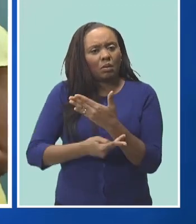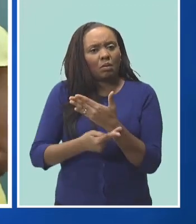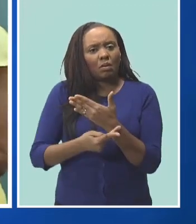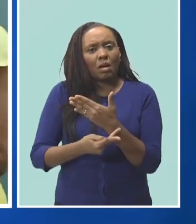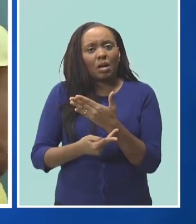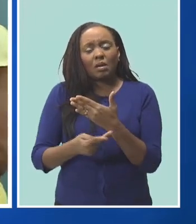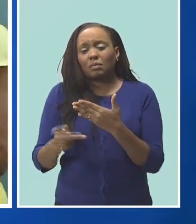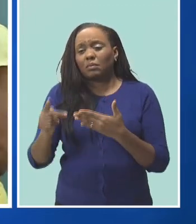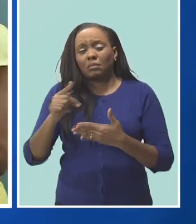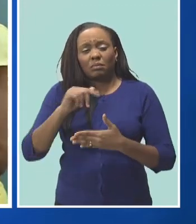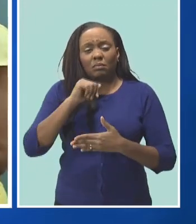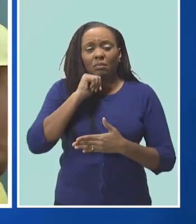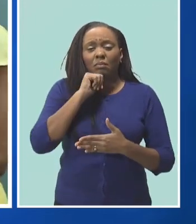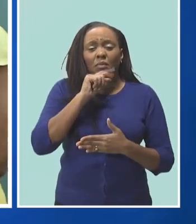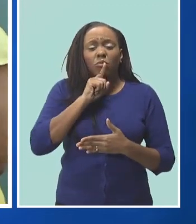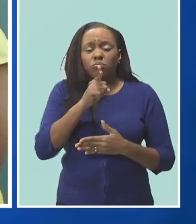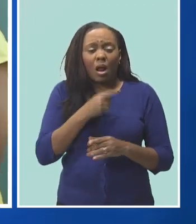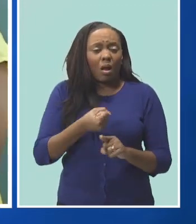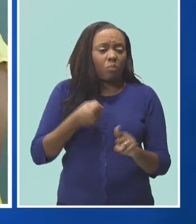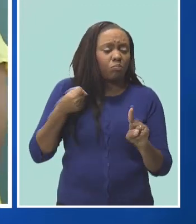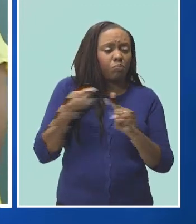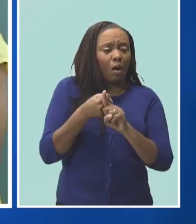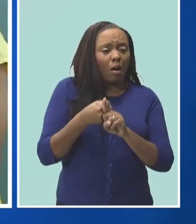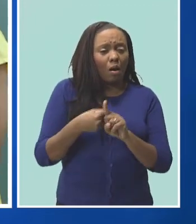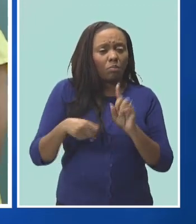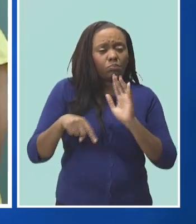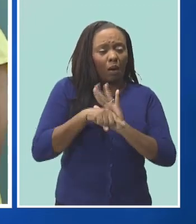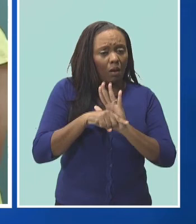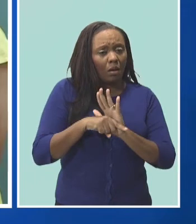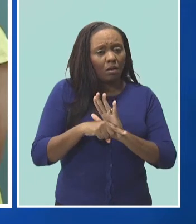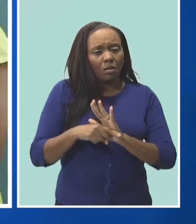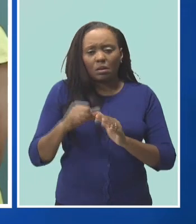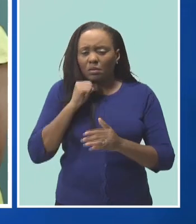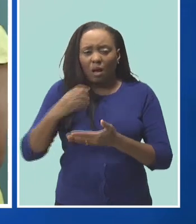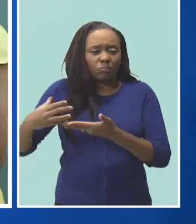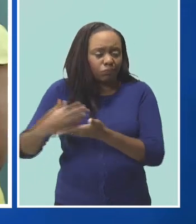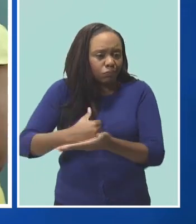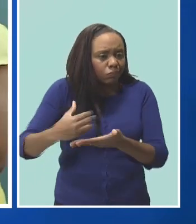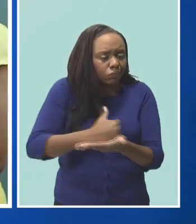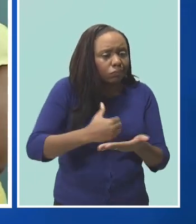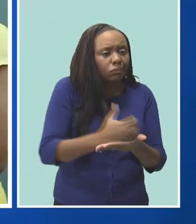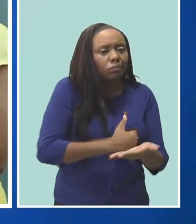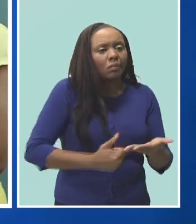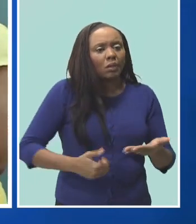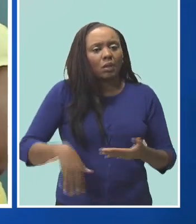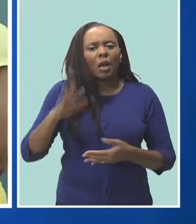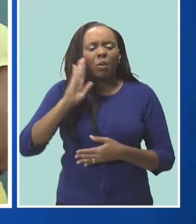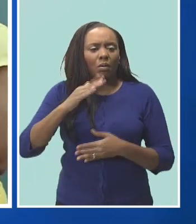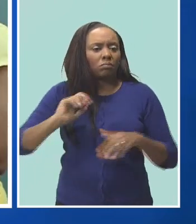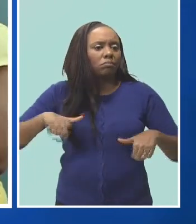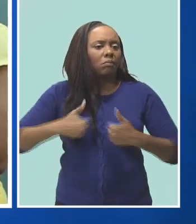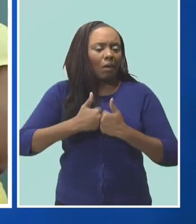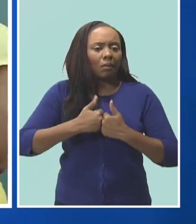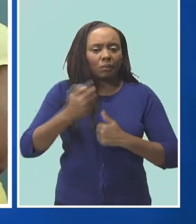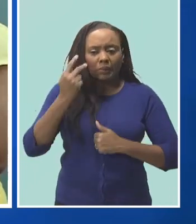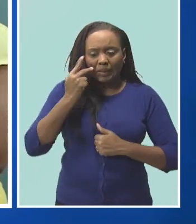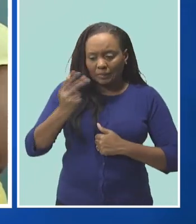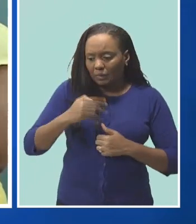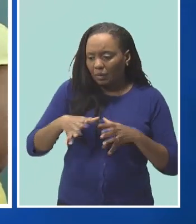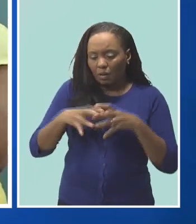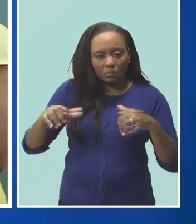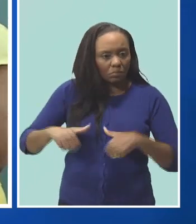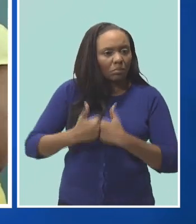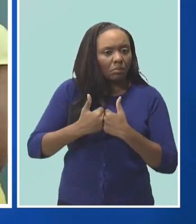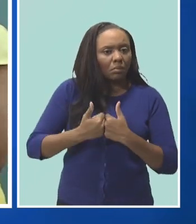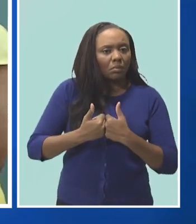significantly compromised. There's significant fallout in terms of revenue. So you were going to see some challenges there. And it's a part of the public